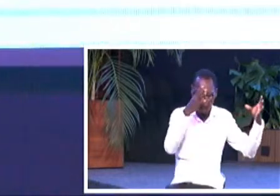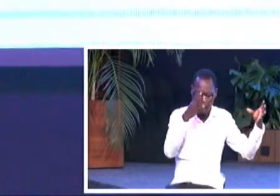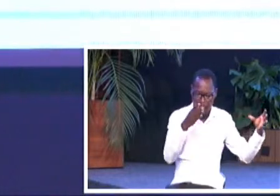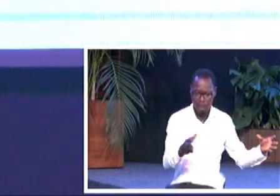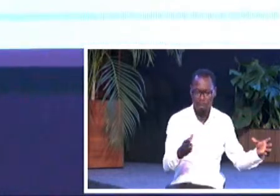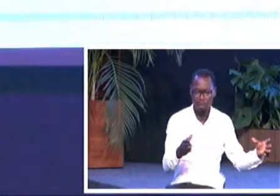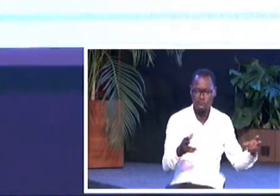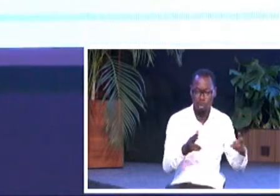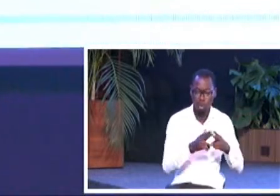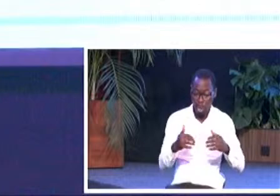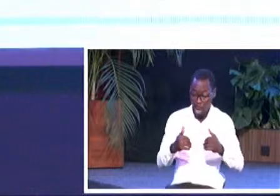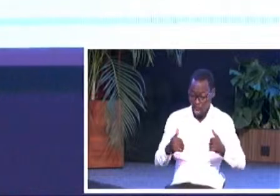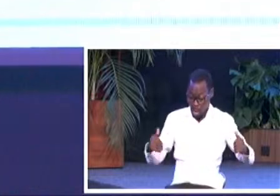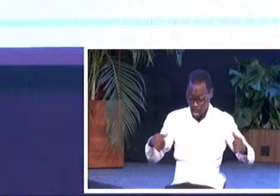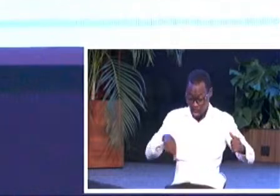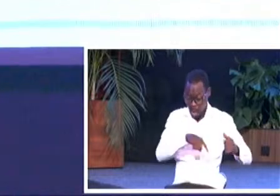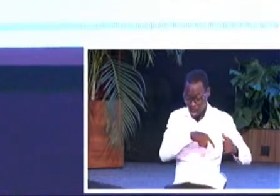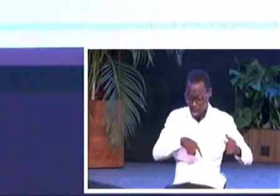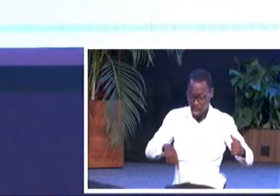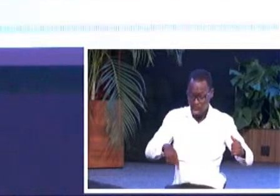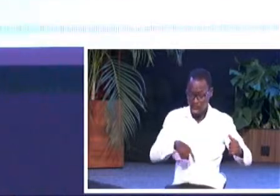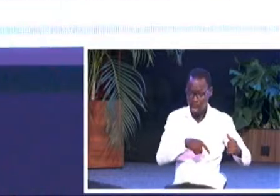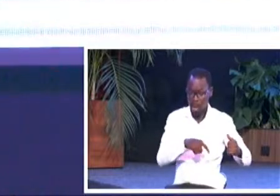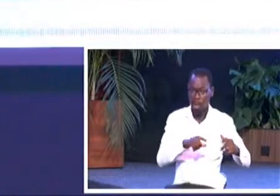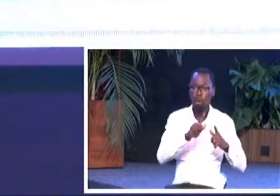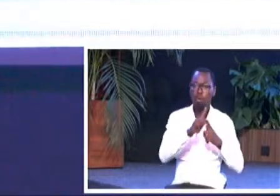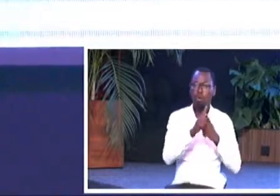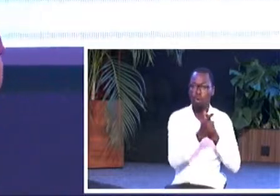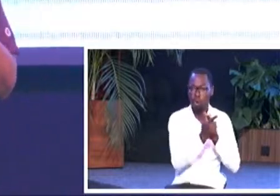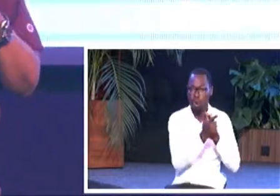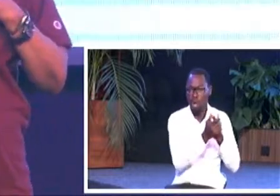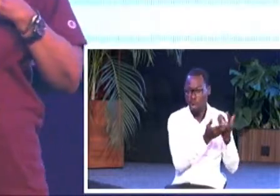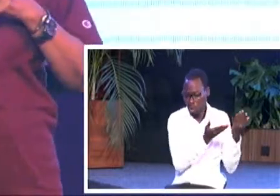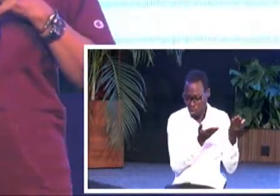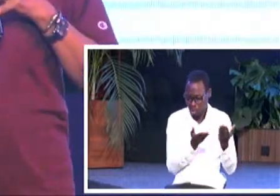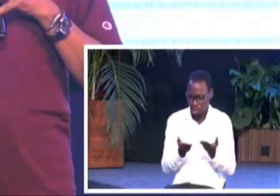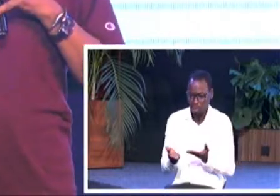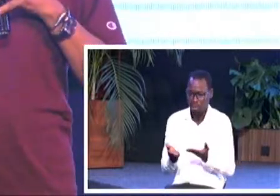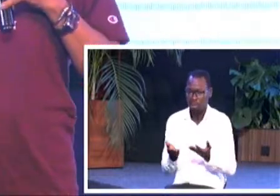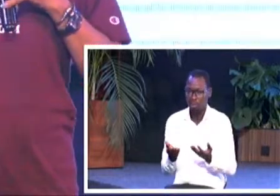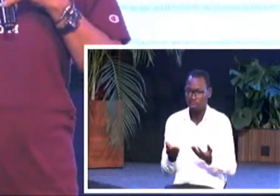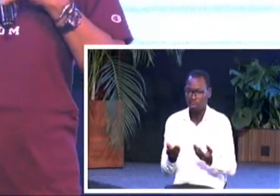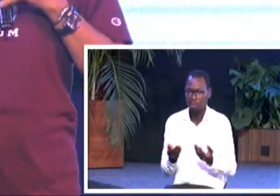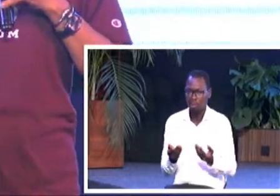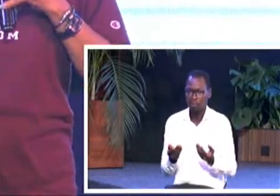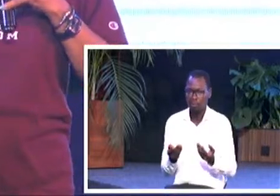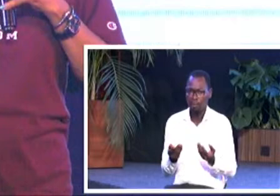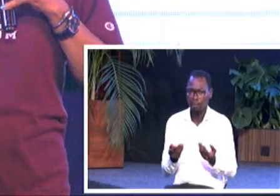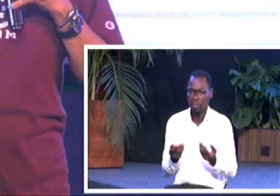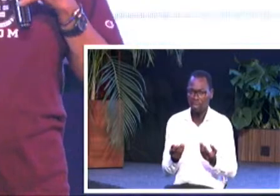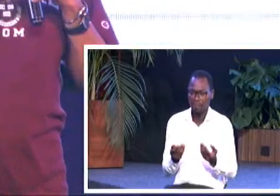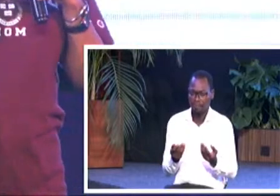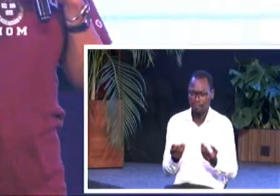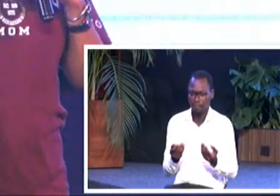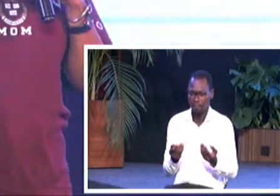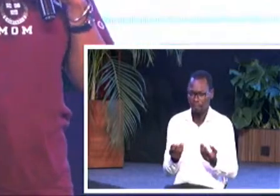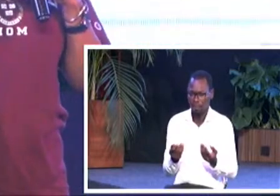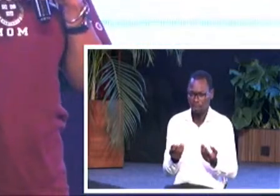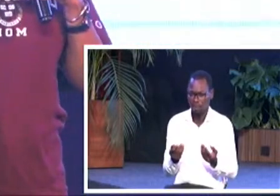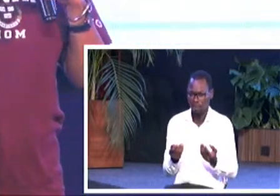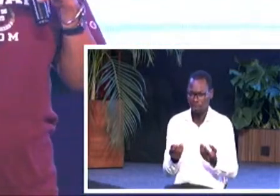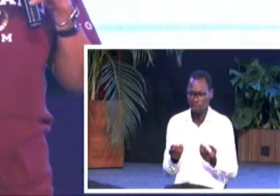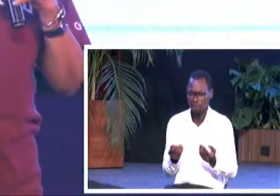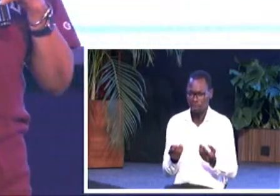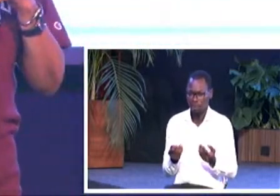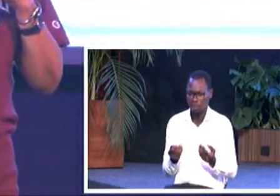gap that imports will create. And I mean volumes. Local production